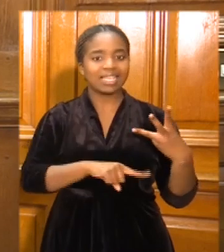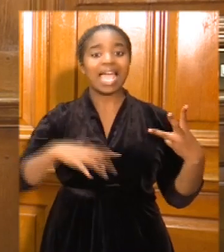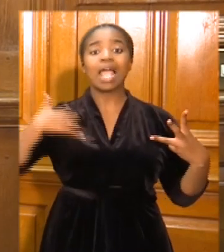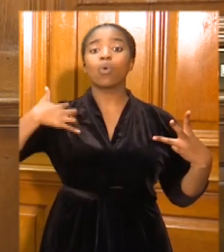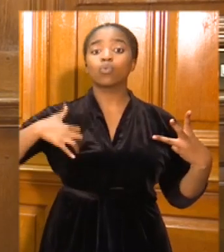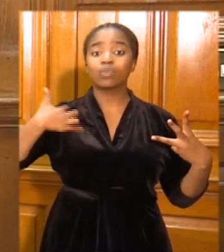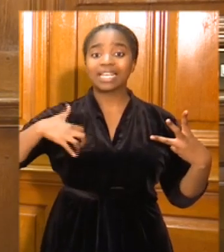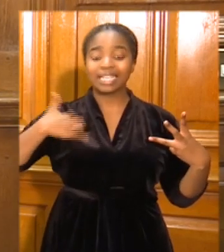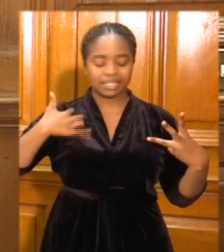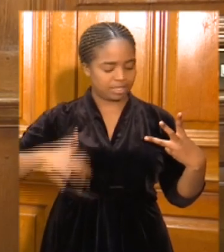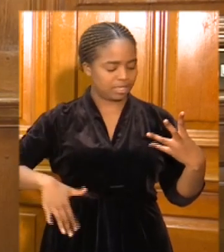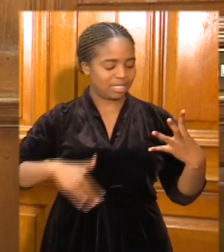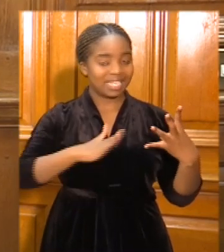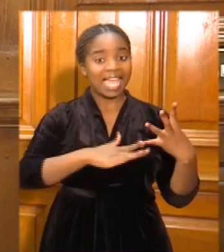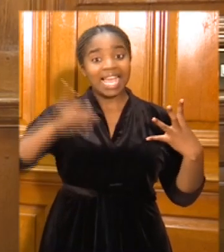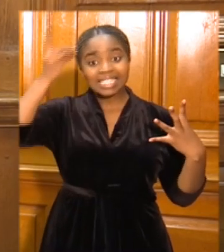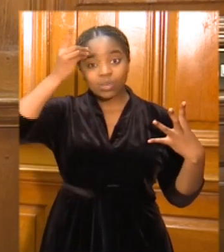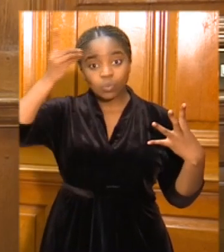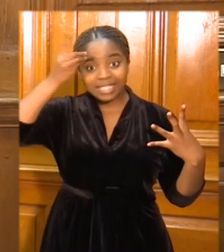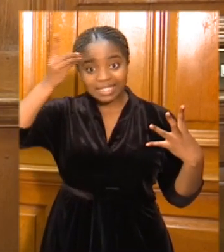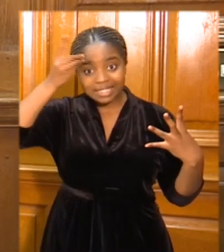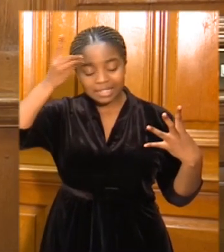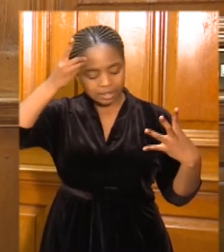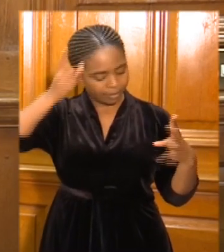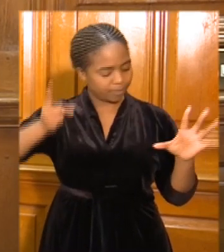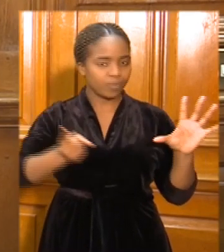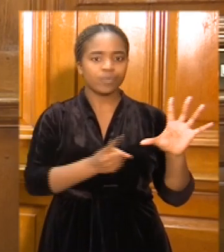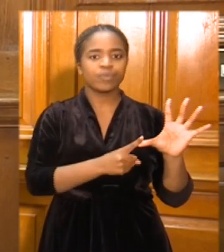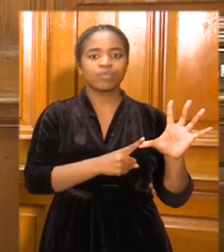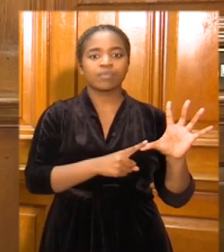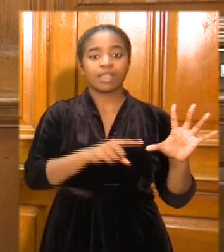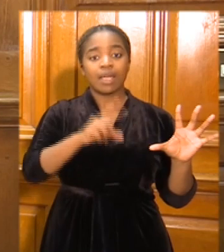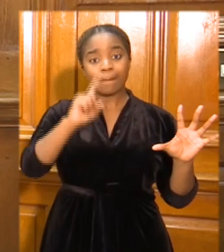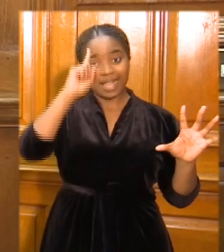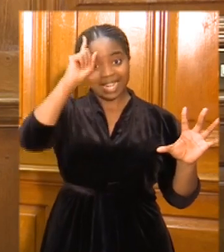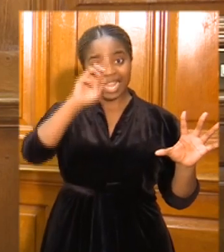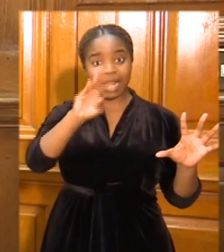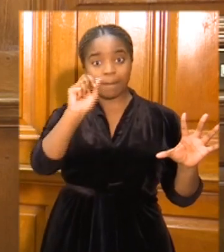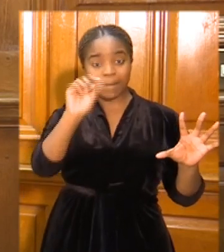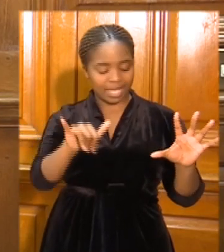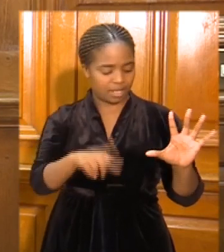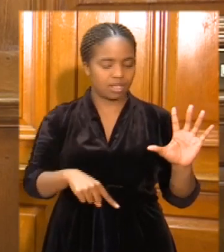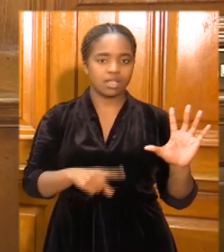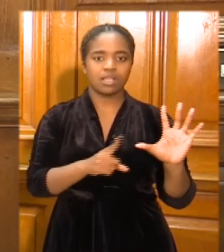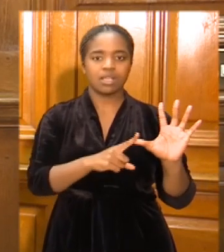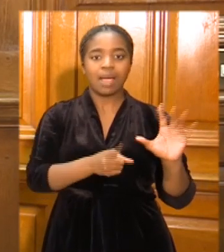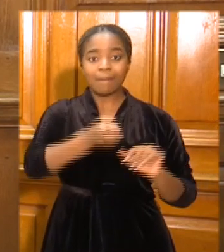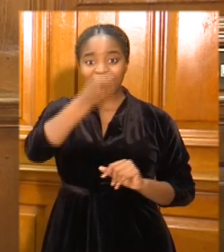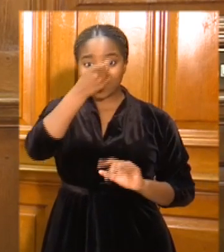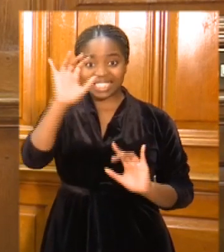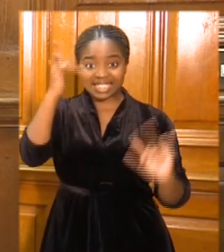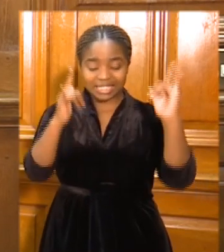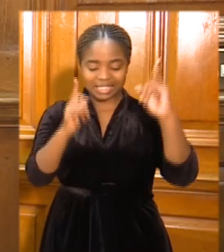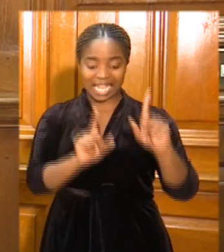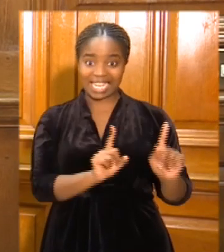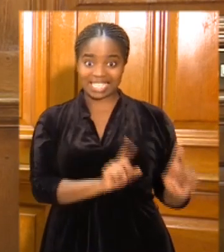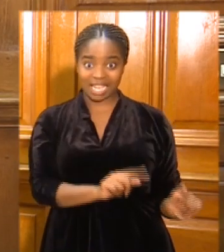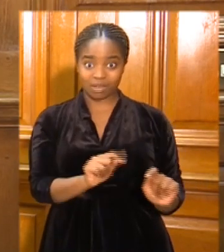Ekurhuleni, eThekwini, Nelson Mandela Bay, Buffalo City, and Cape